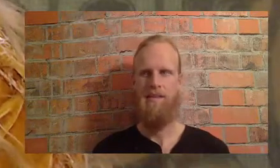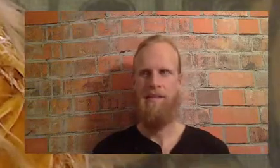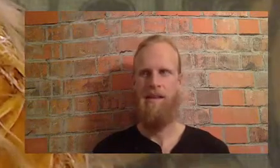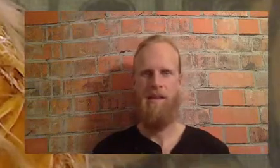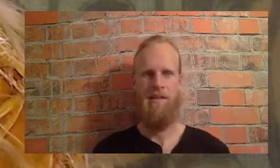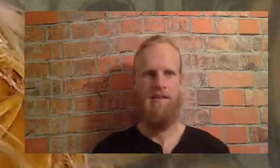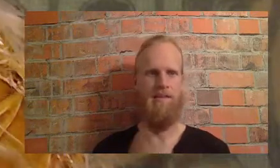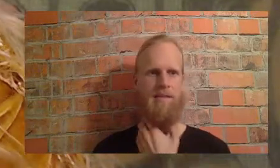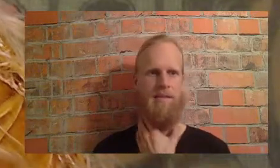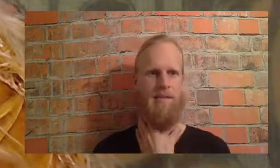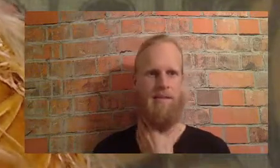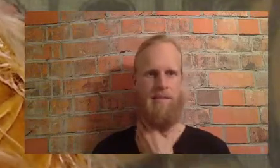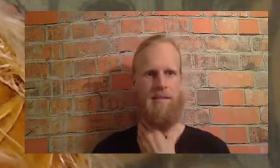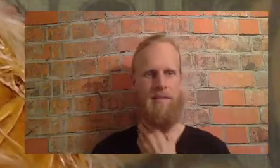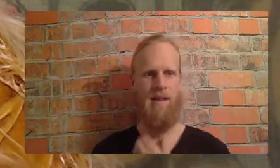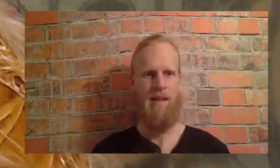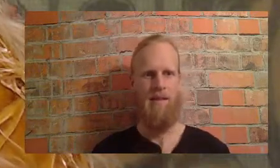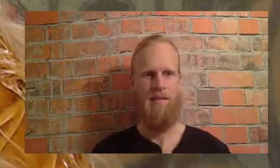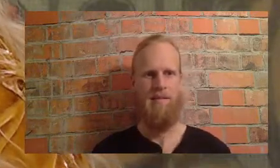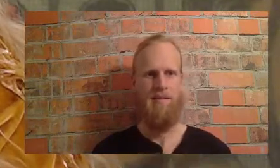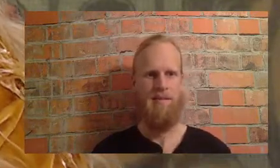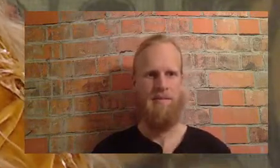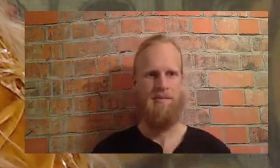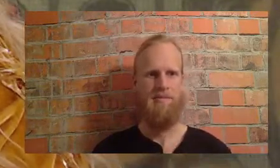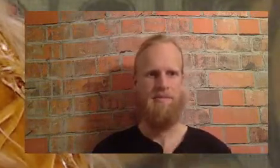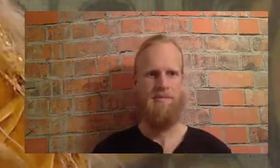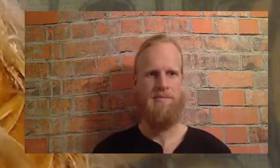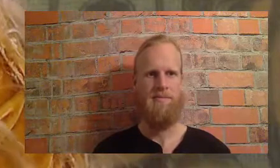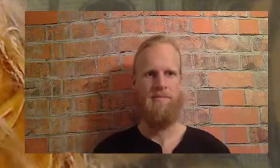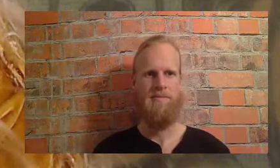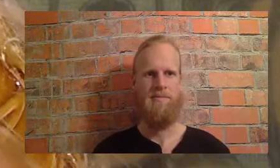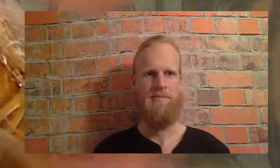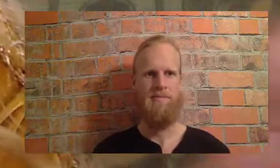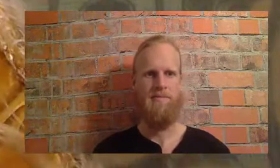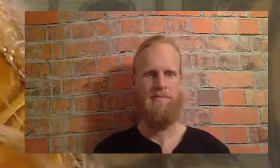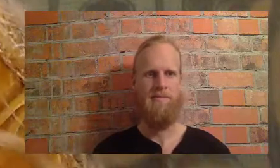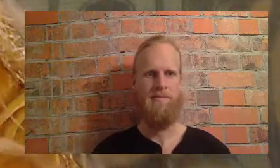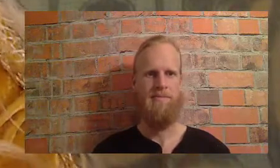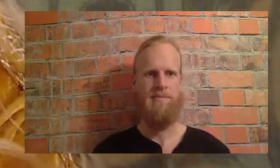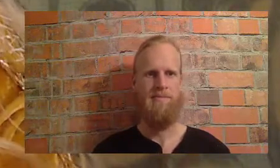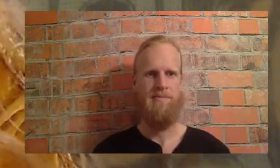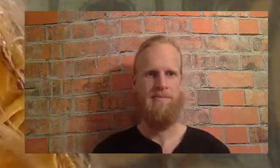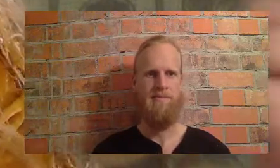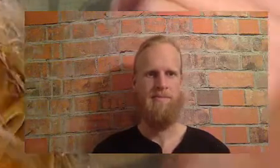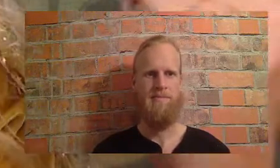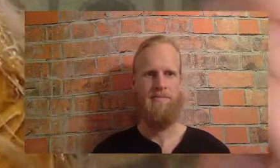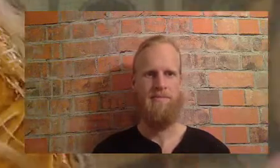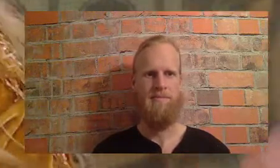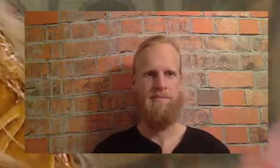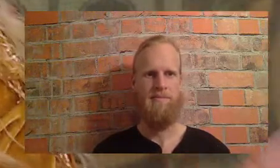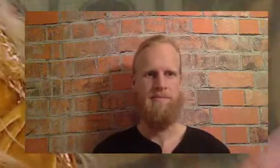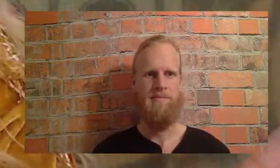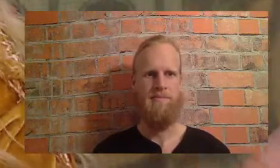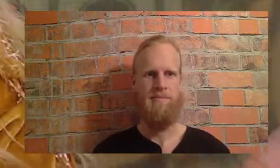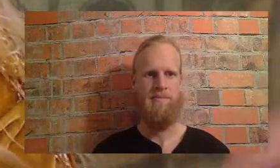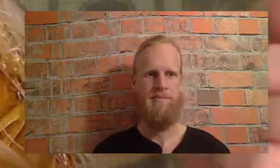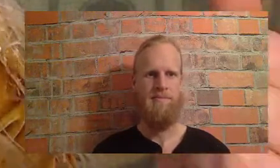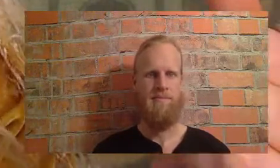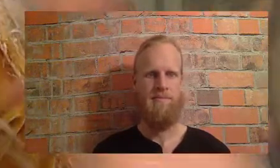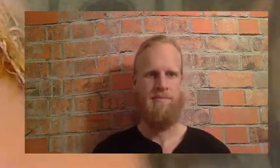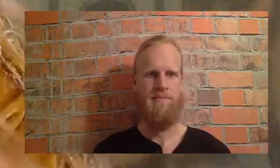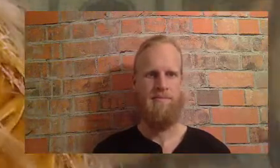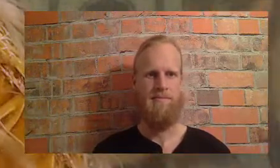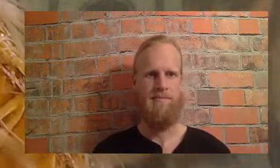again for taking this time out for yourself. Please email your friends, post it on